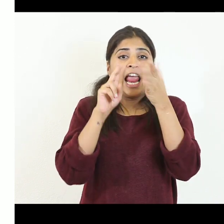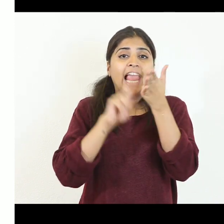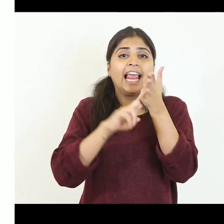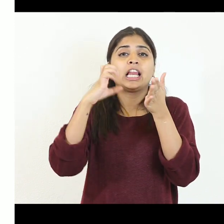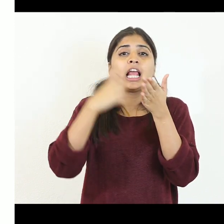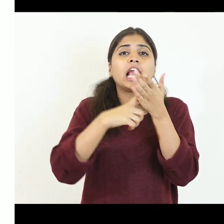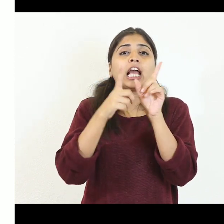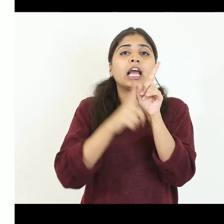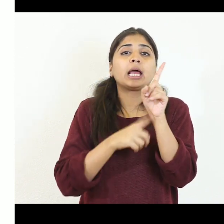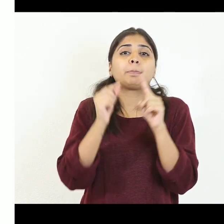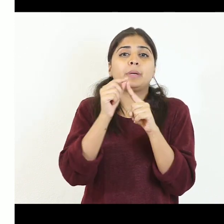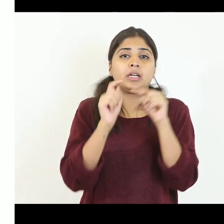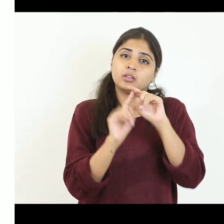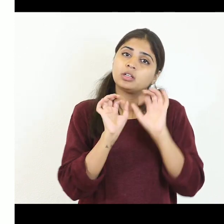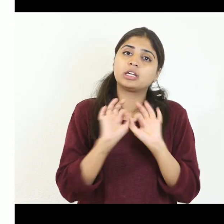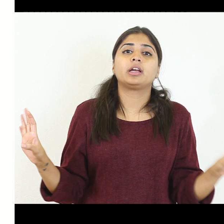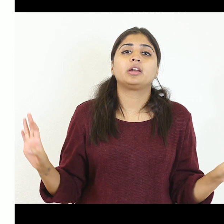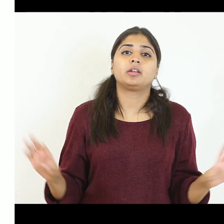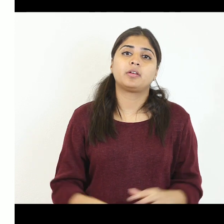OCR processing.